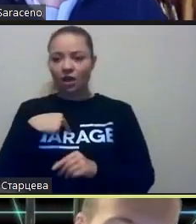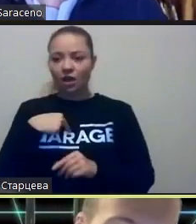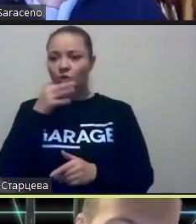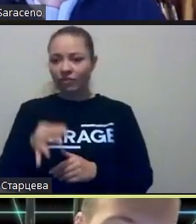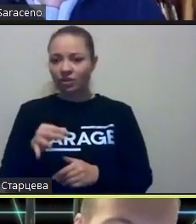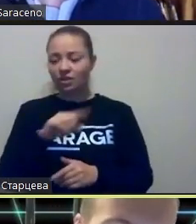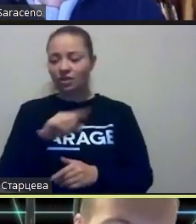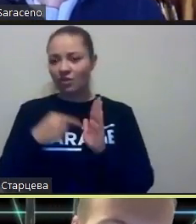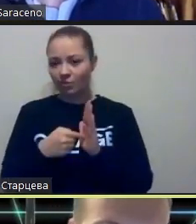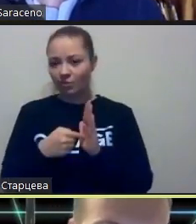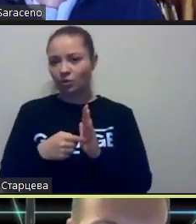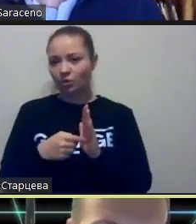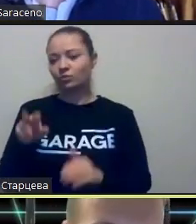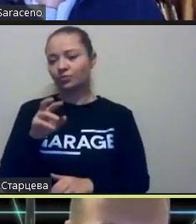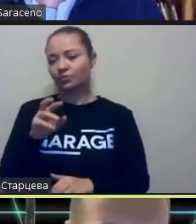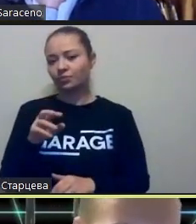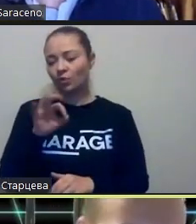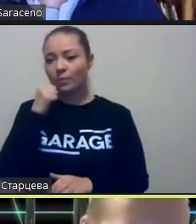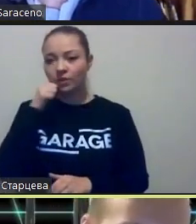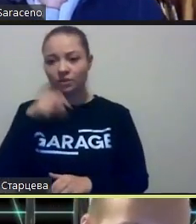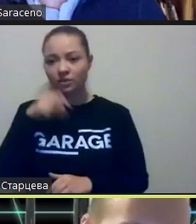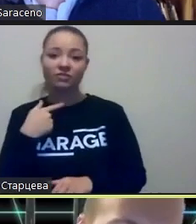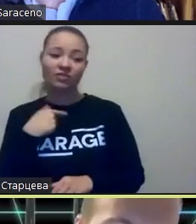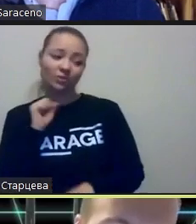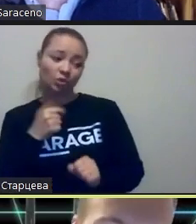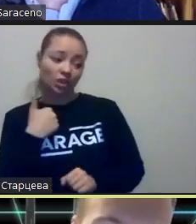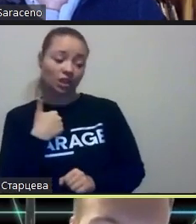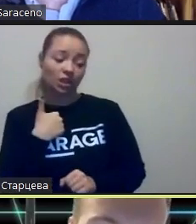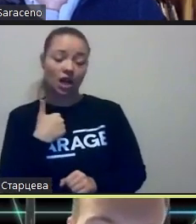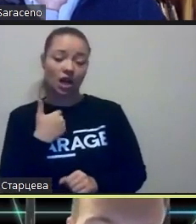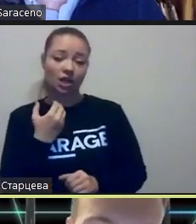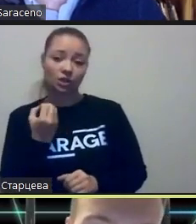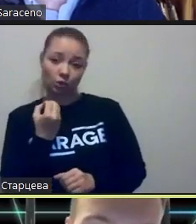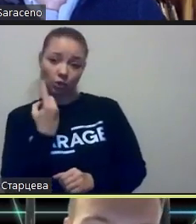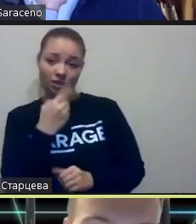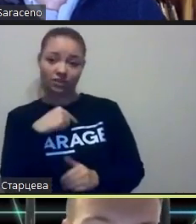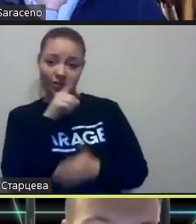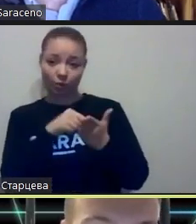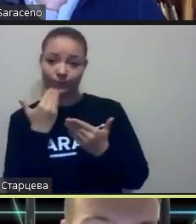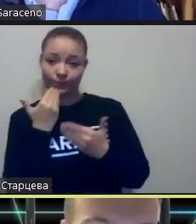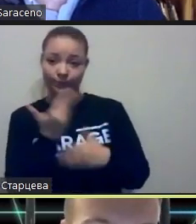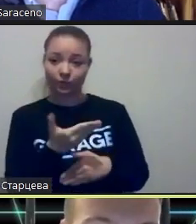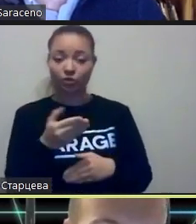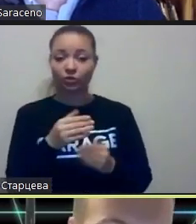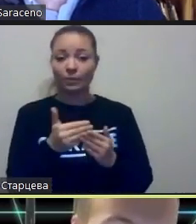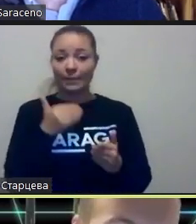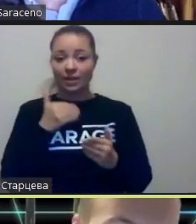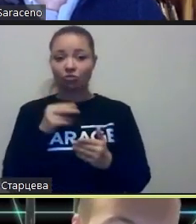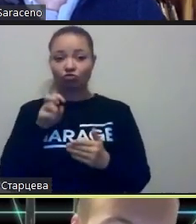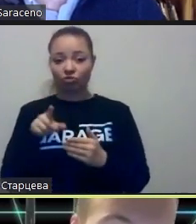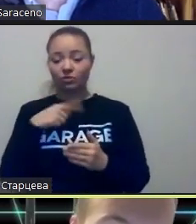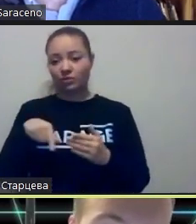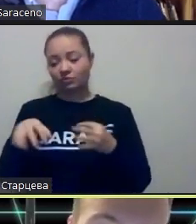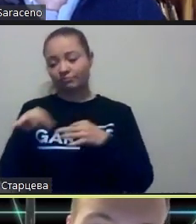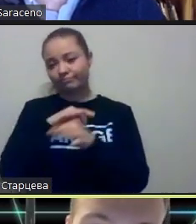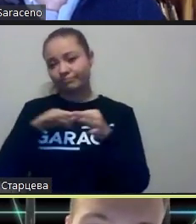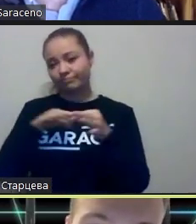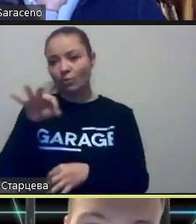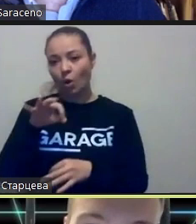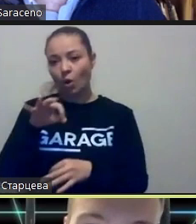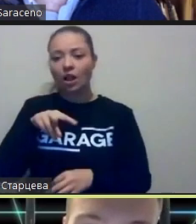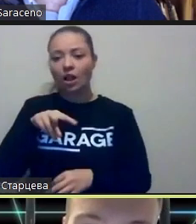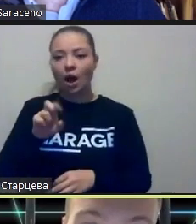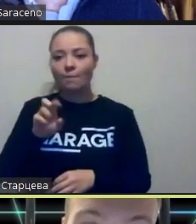Yes, thank you. This did answer my question, and I've got one more question before we move over to discussing